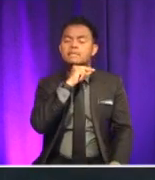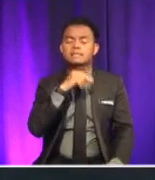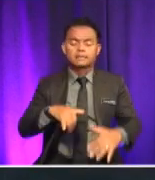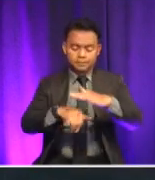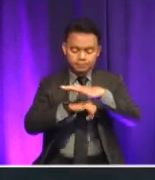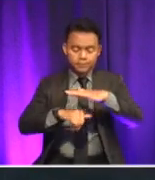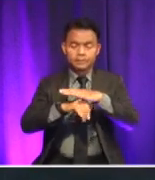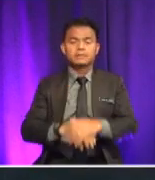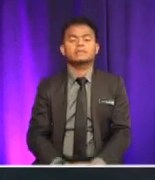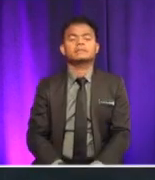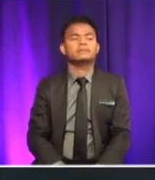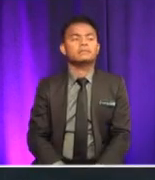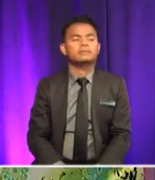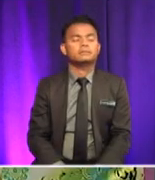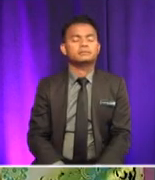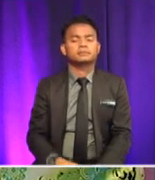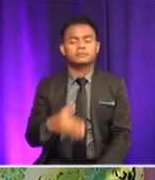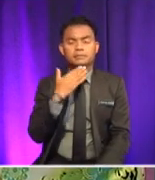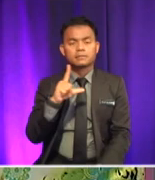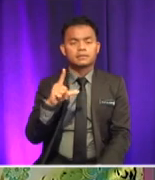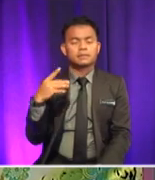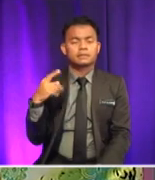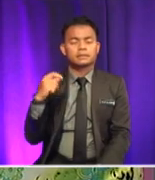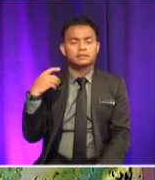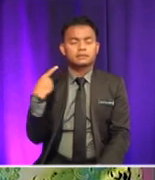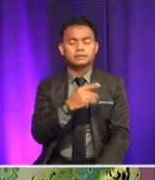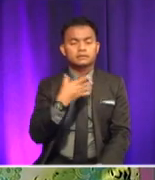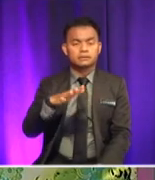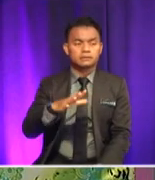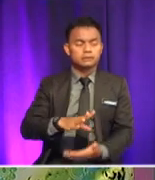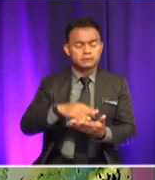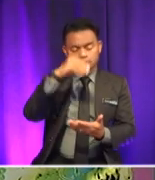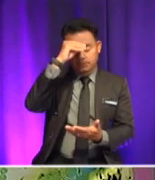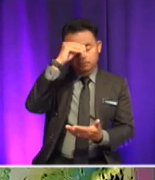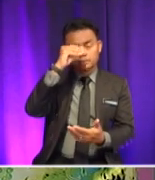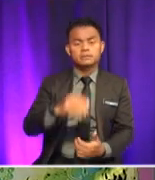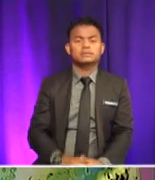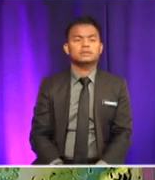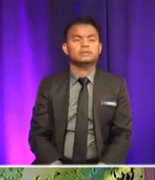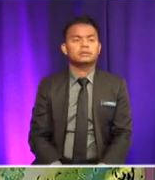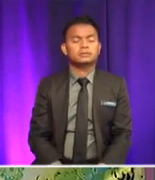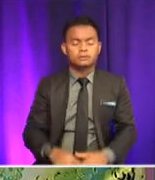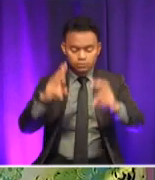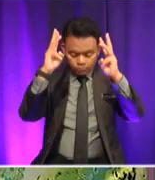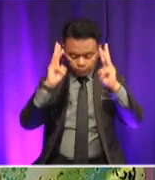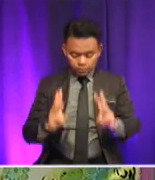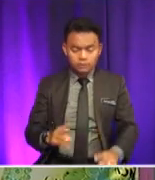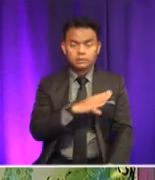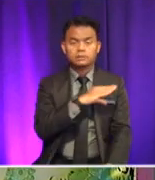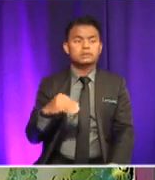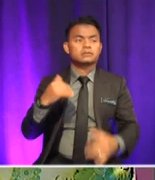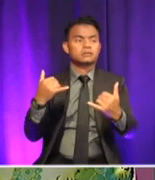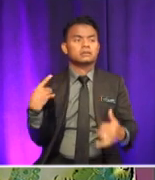synopsis. We've gone through the plots and the characters and themes. Now, this is where the crux happened. Ooh. We're going to go into